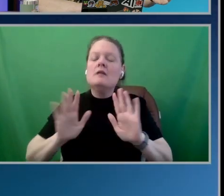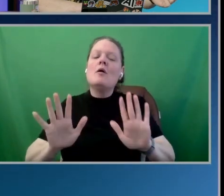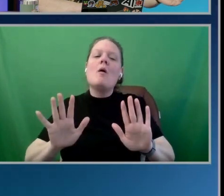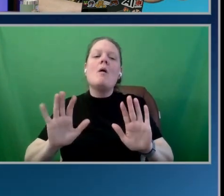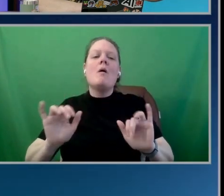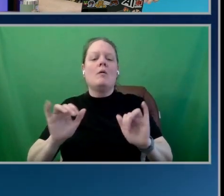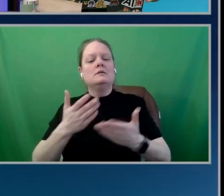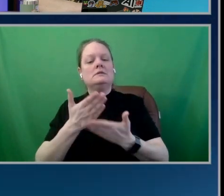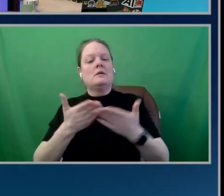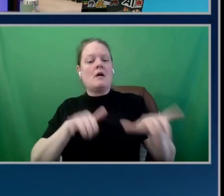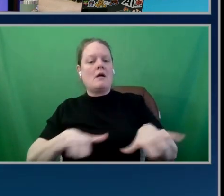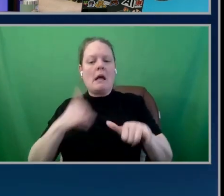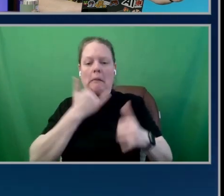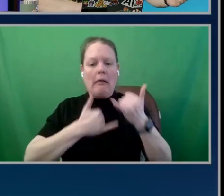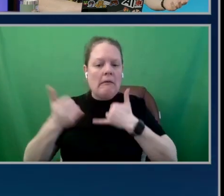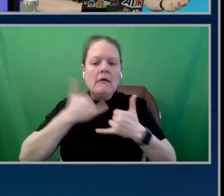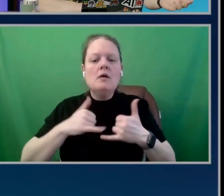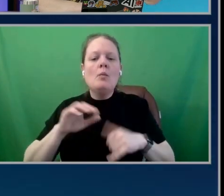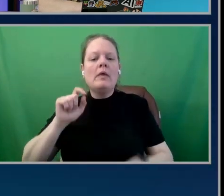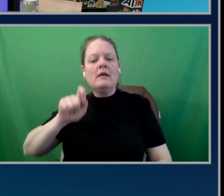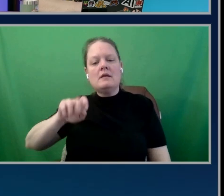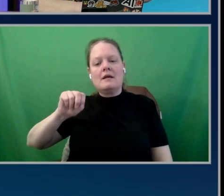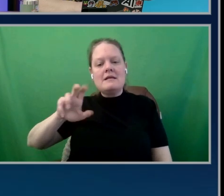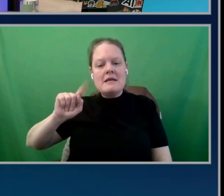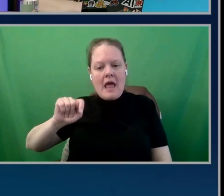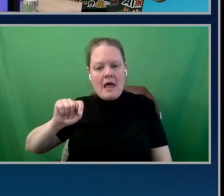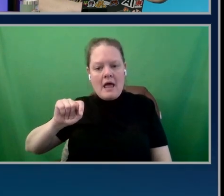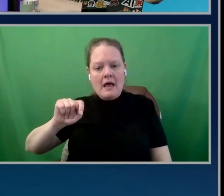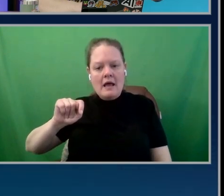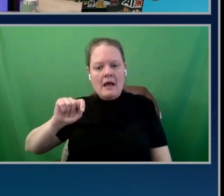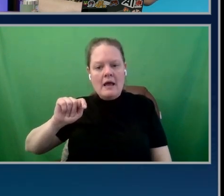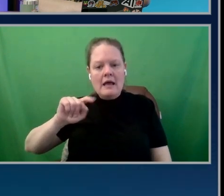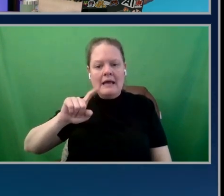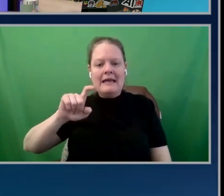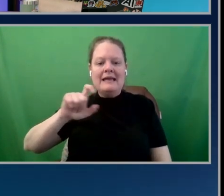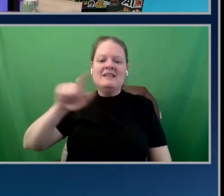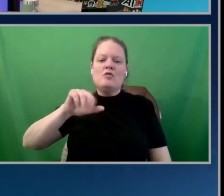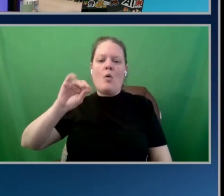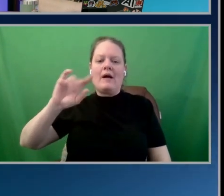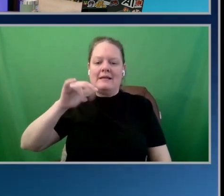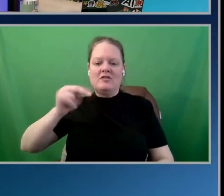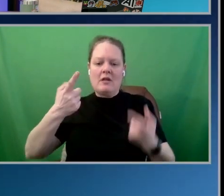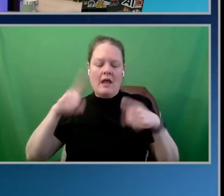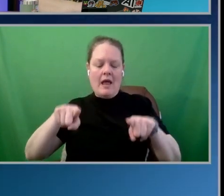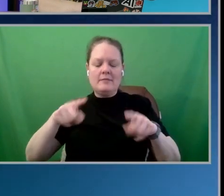pitfalls, right? In .NET, serialization happens automatically. In Rust, you have to define